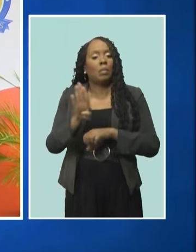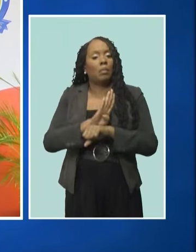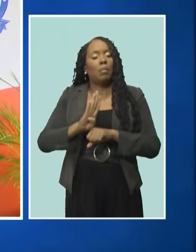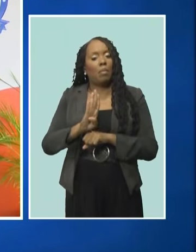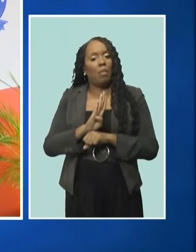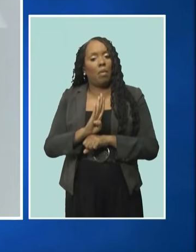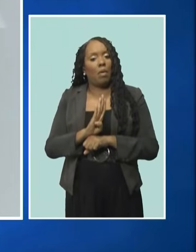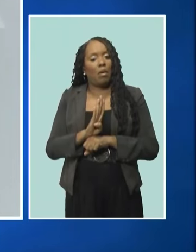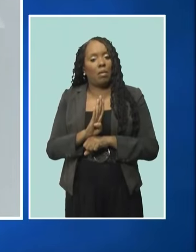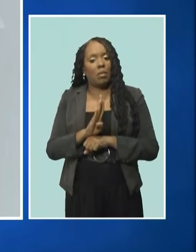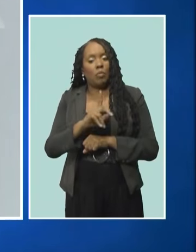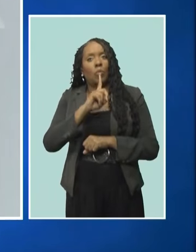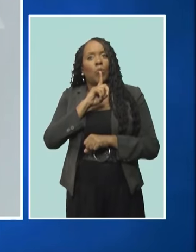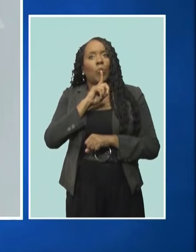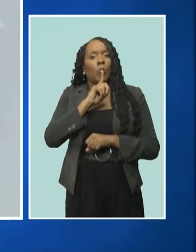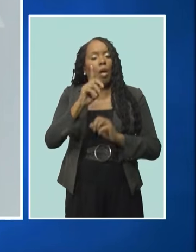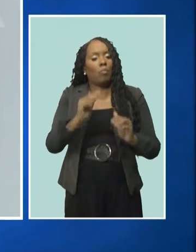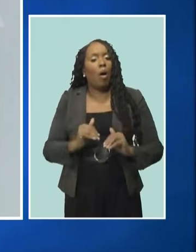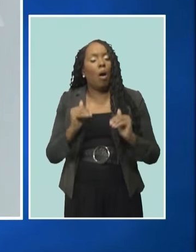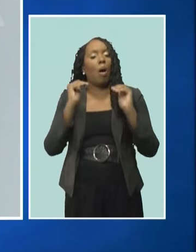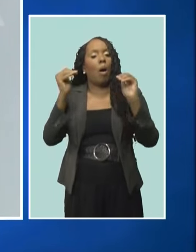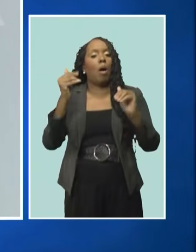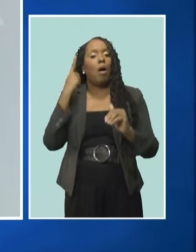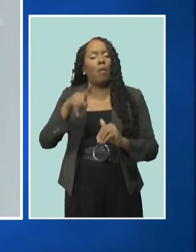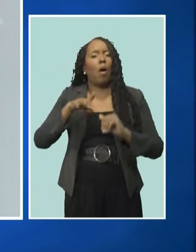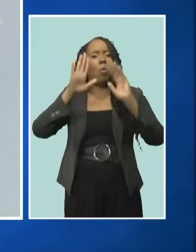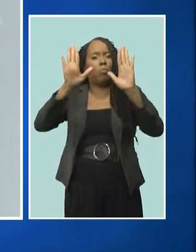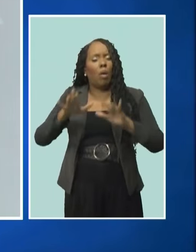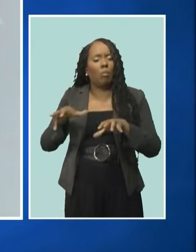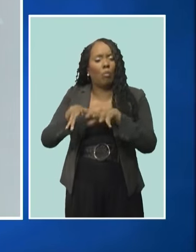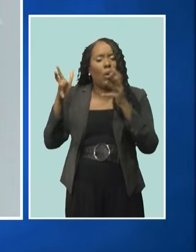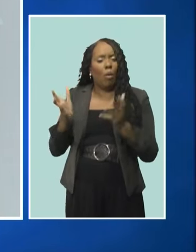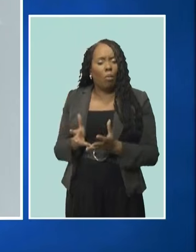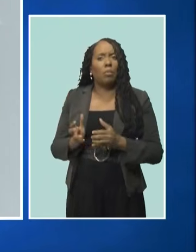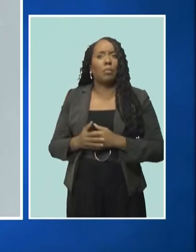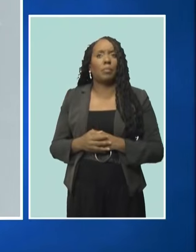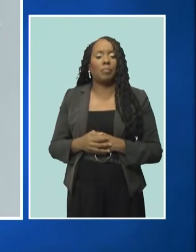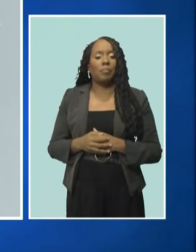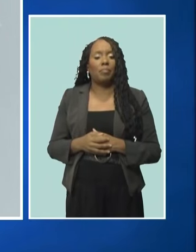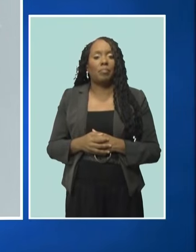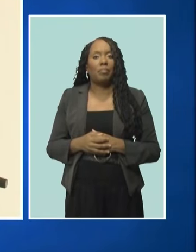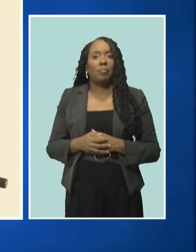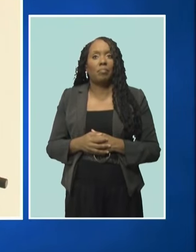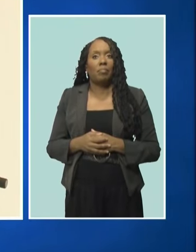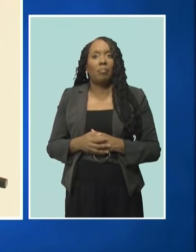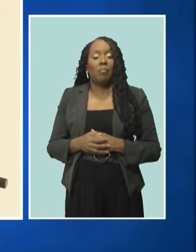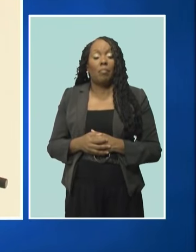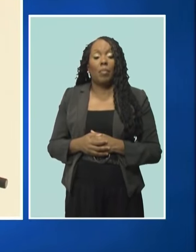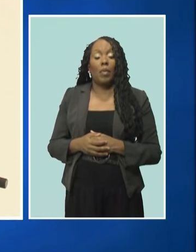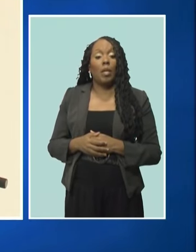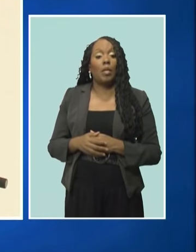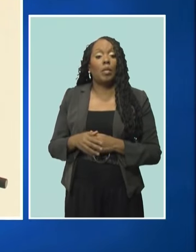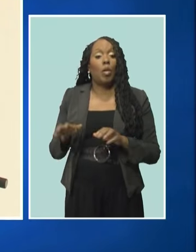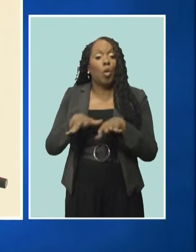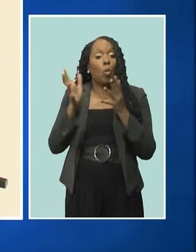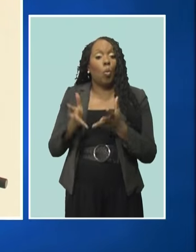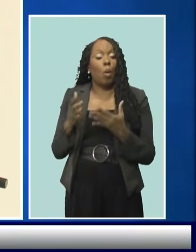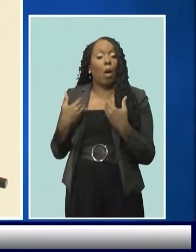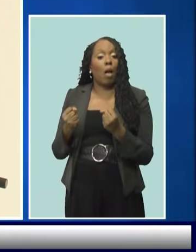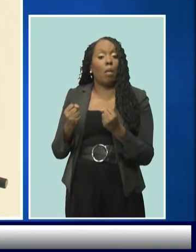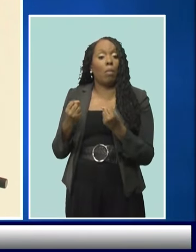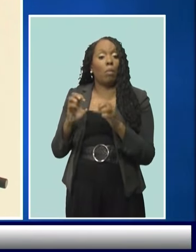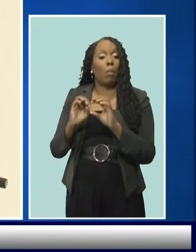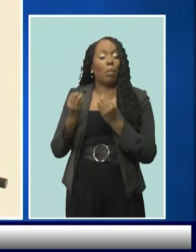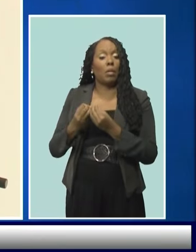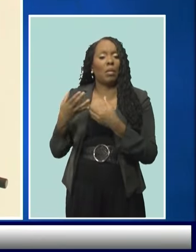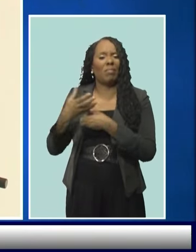is possible to reach global excellence. To have this designation by the World Health Organization says to the rest of the world